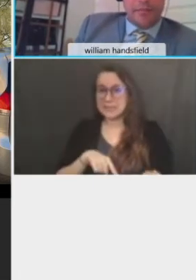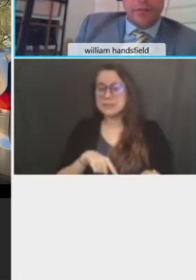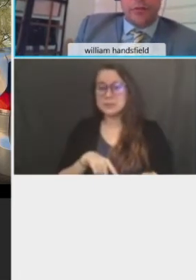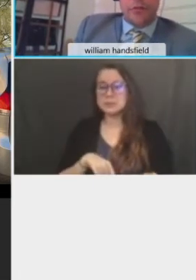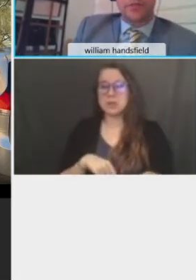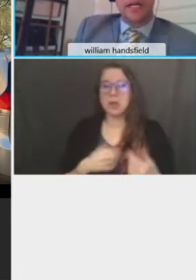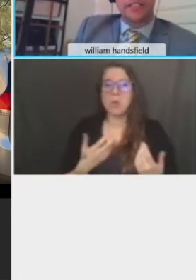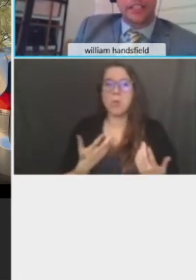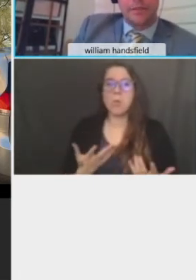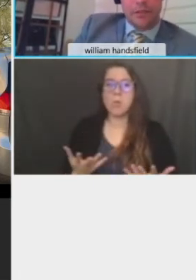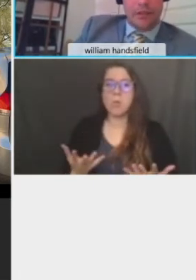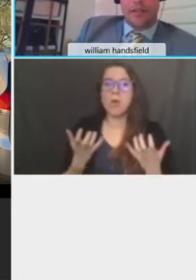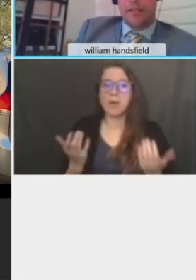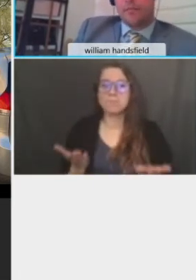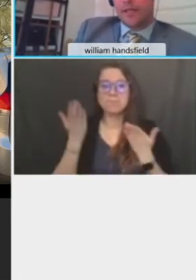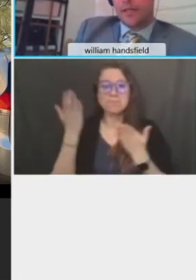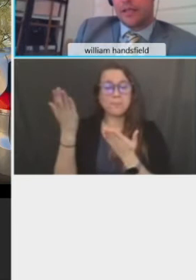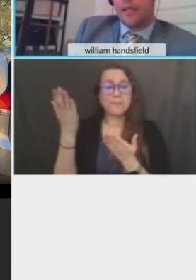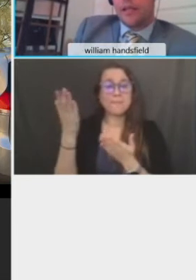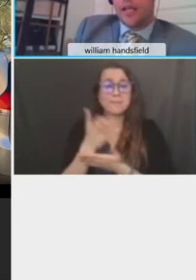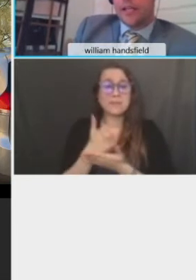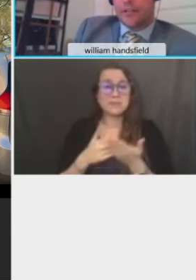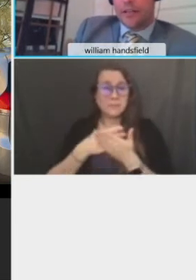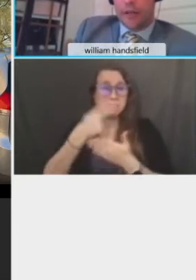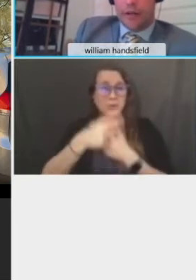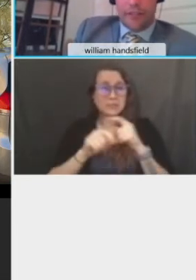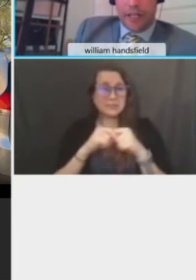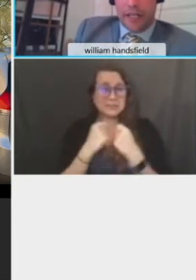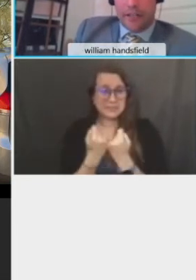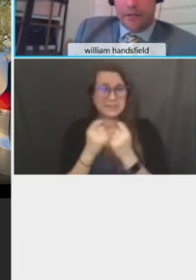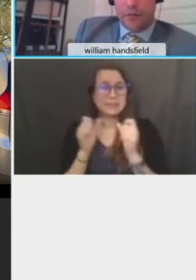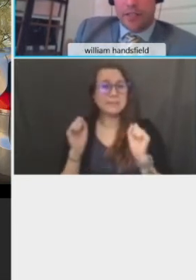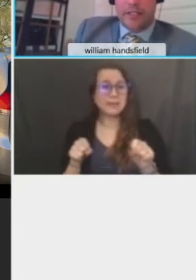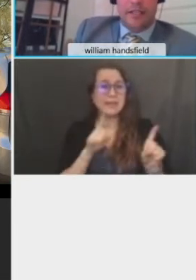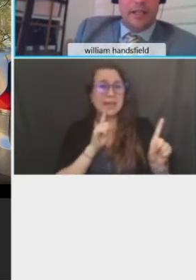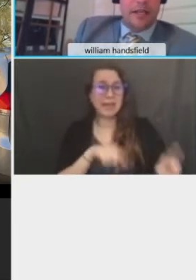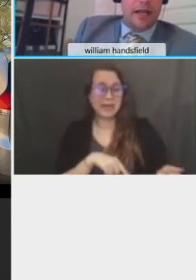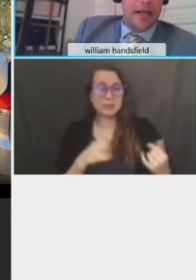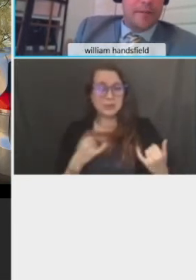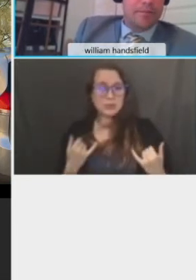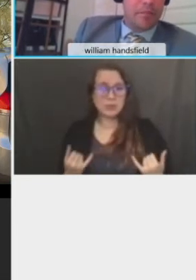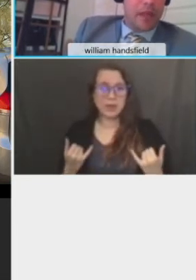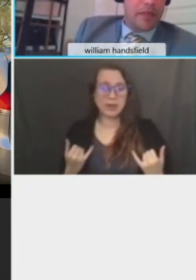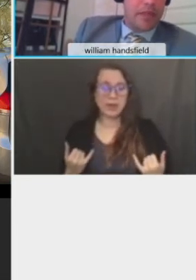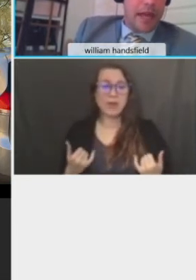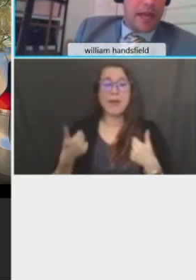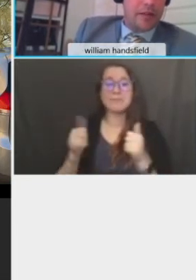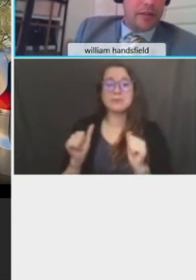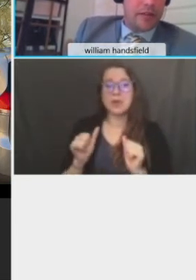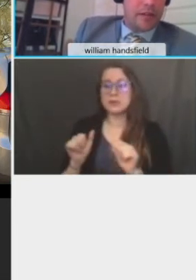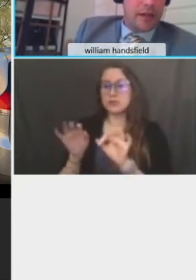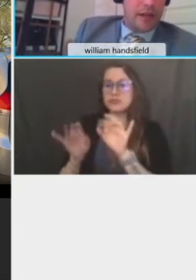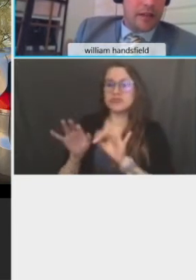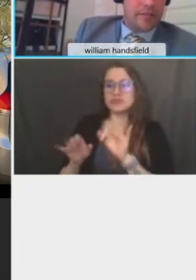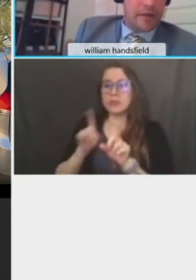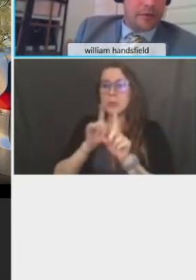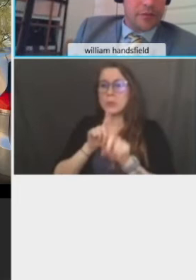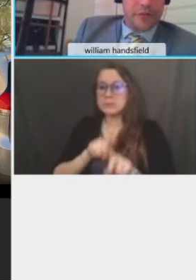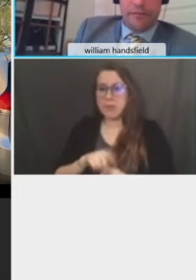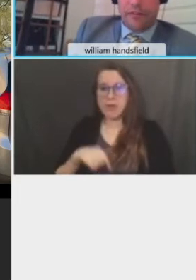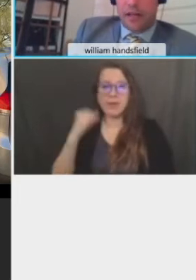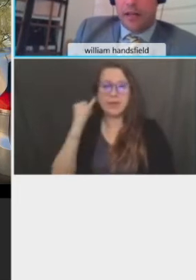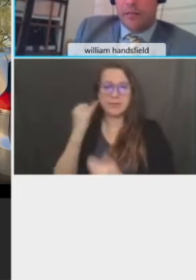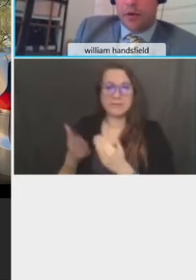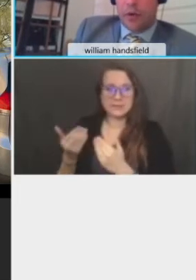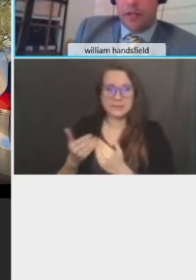a couple of them to the project team so that they can be answered out loud. I've tried to answer the ones that have come